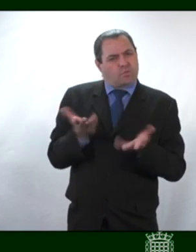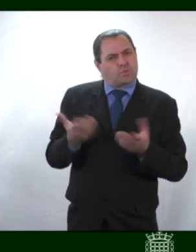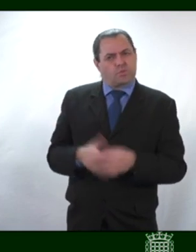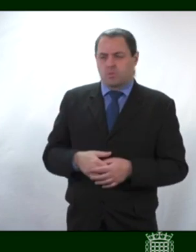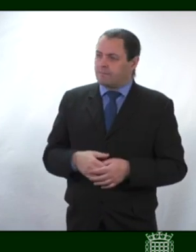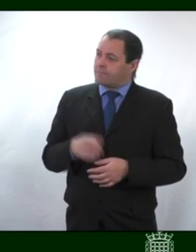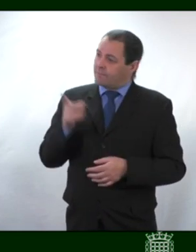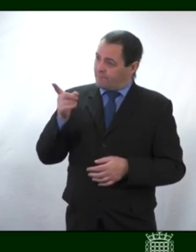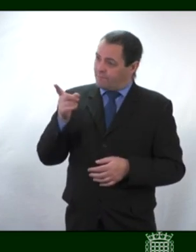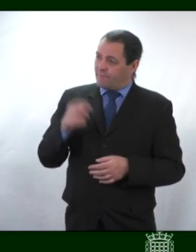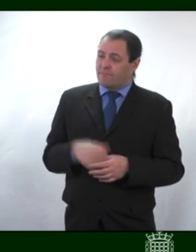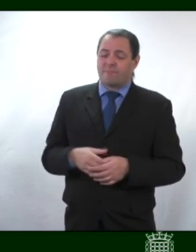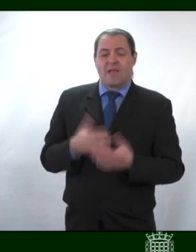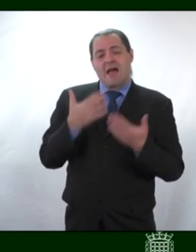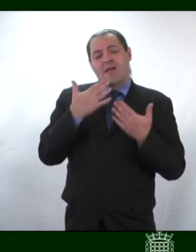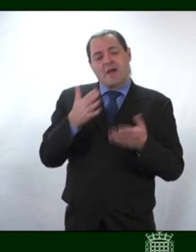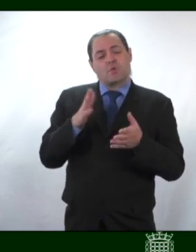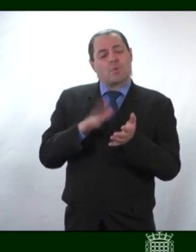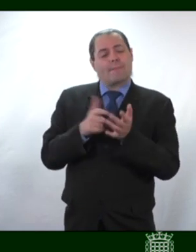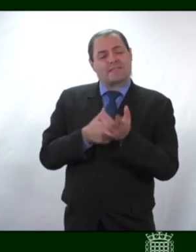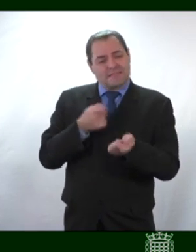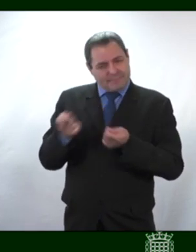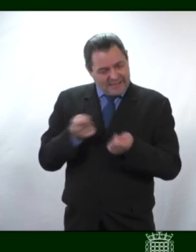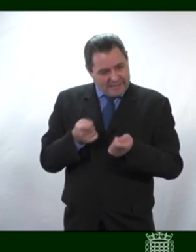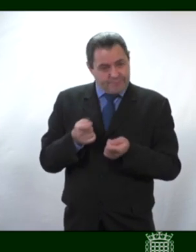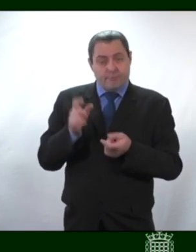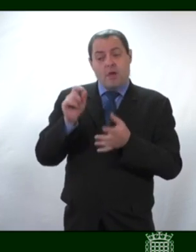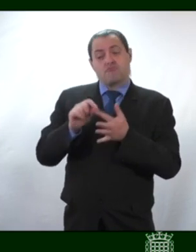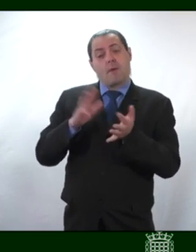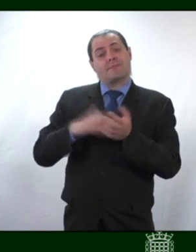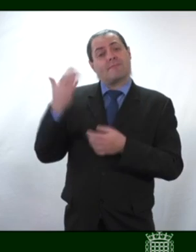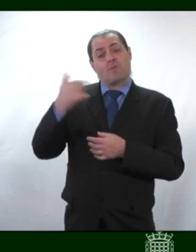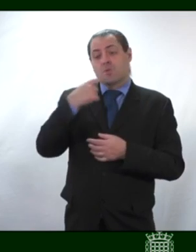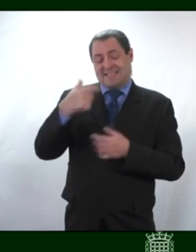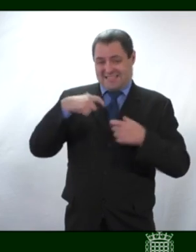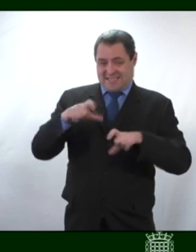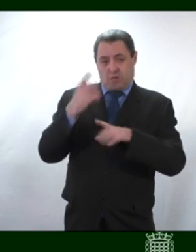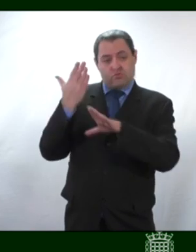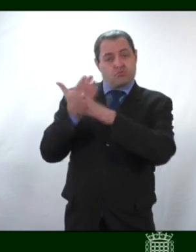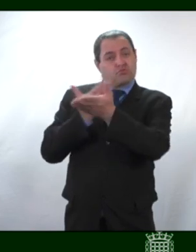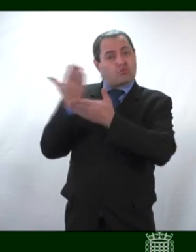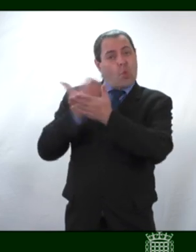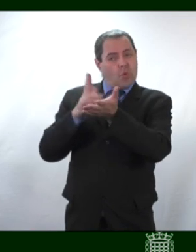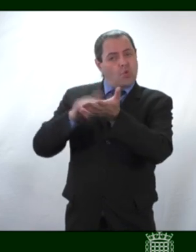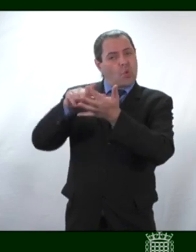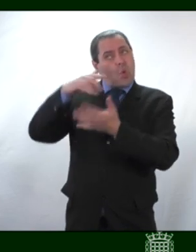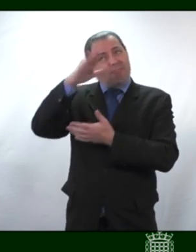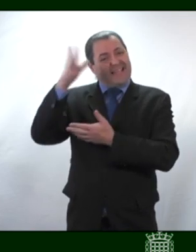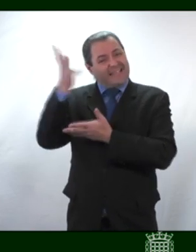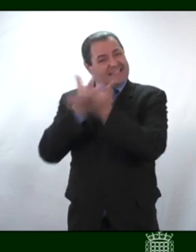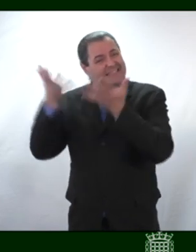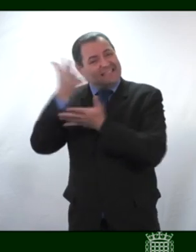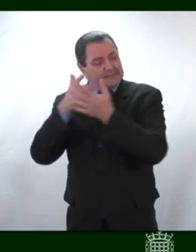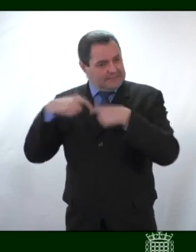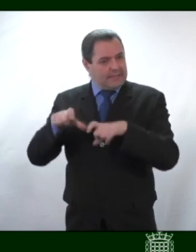The Prime Minister earlier said he was still talking to the North East. Can I reiterate that in the North East we